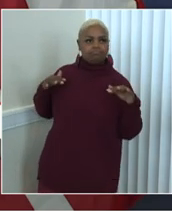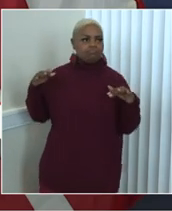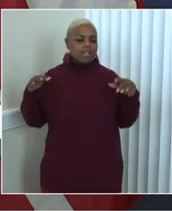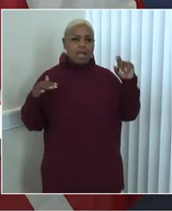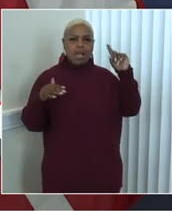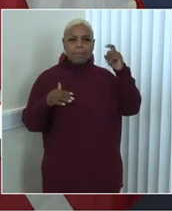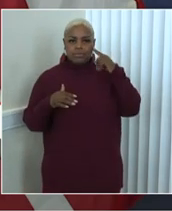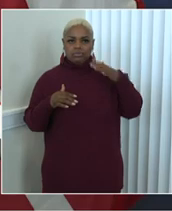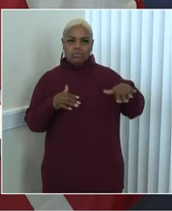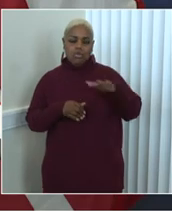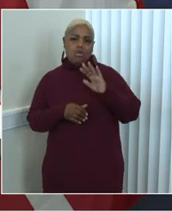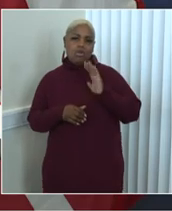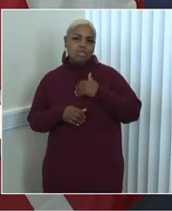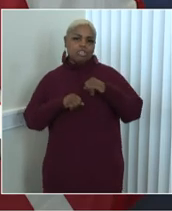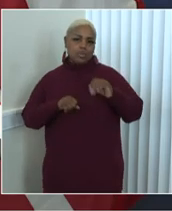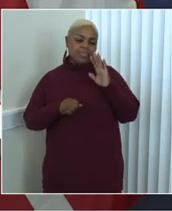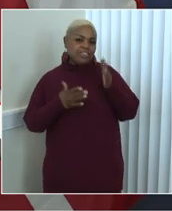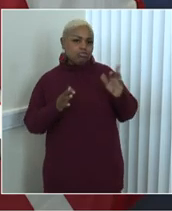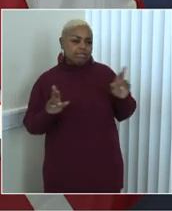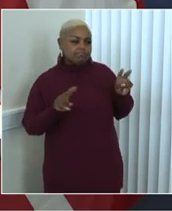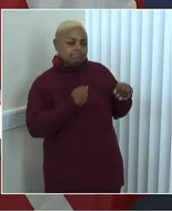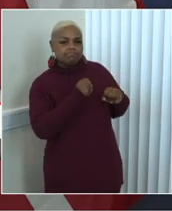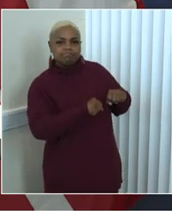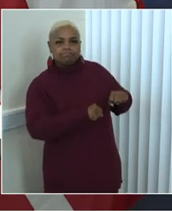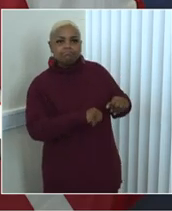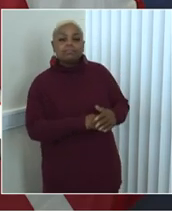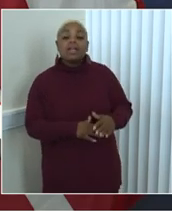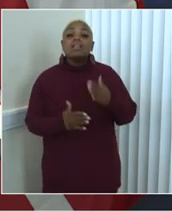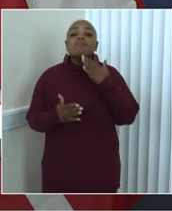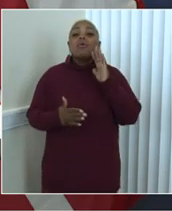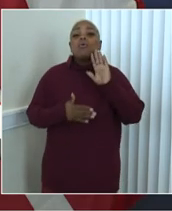there. And I want to thank all of our partners.